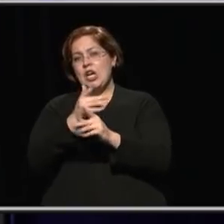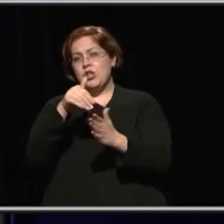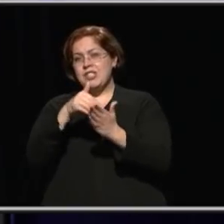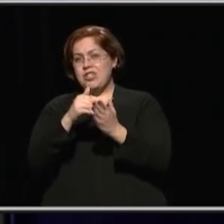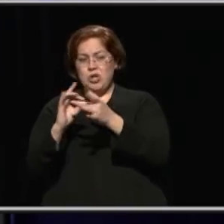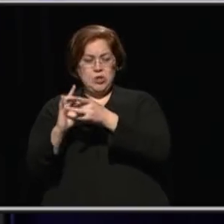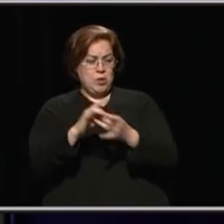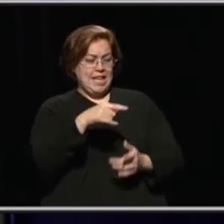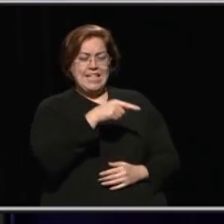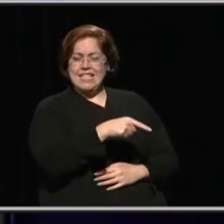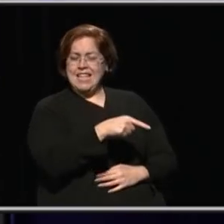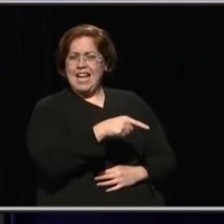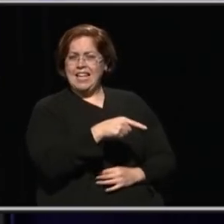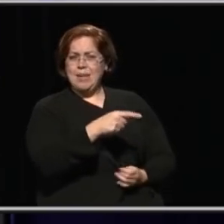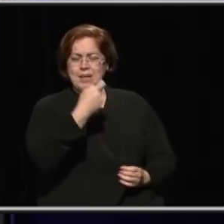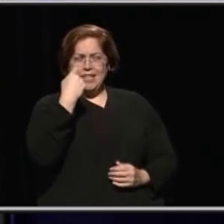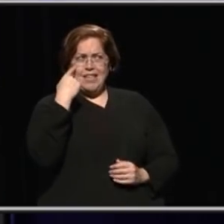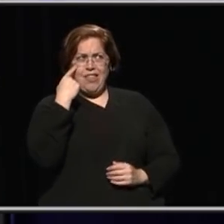nursing home? Because I thought